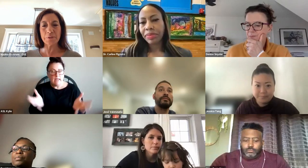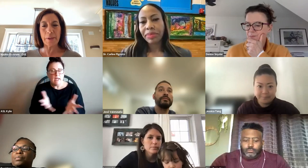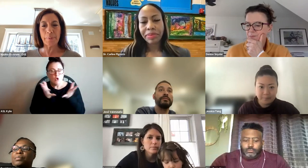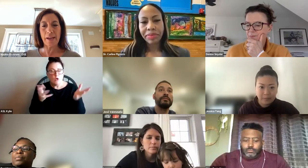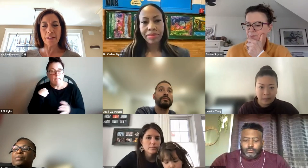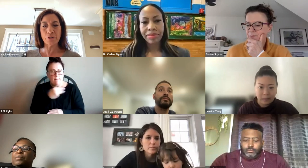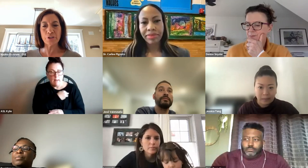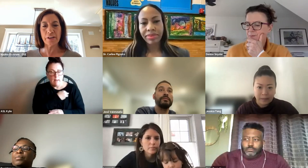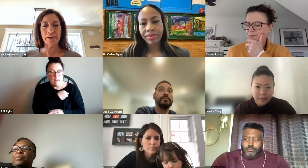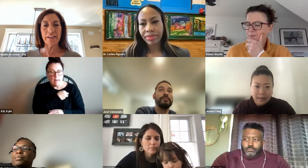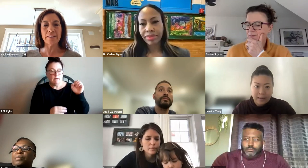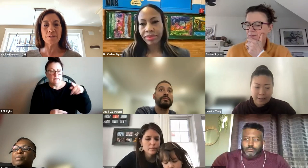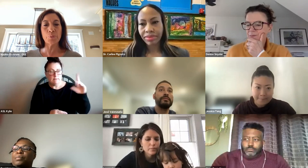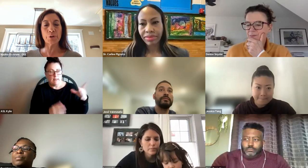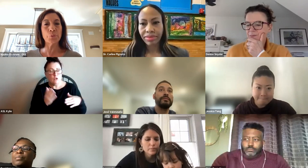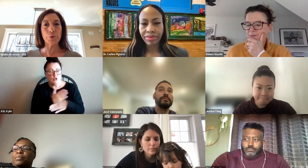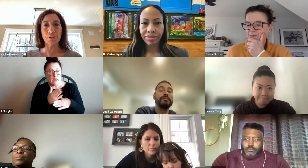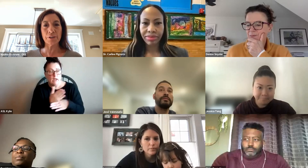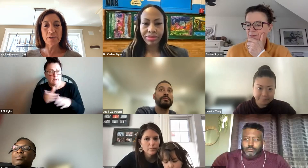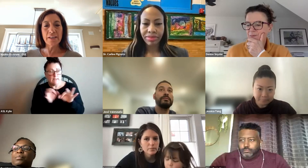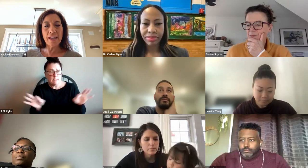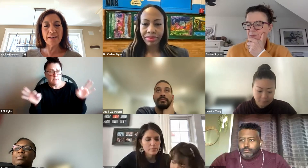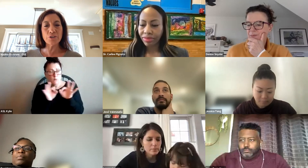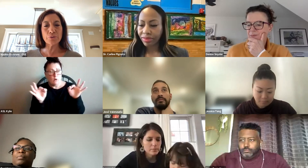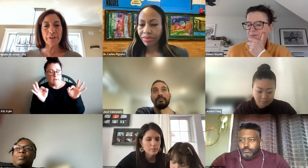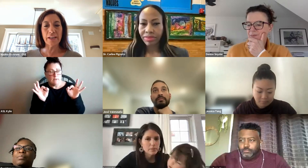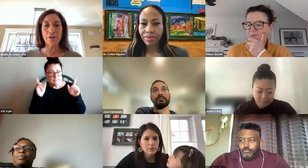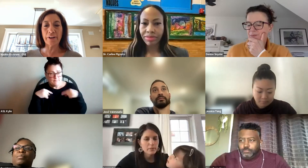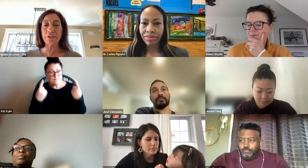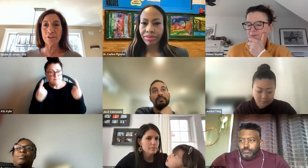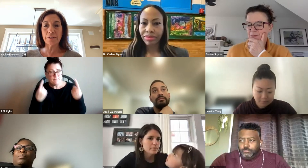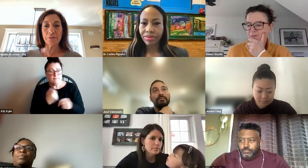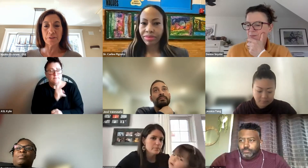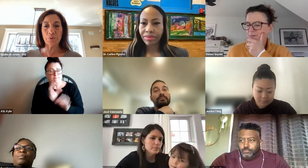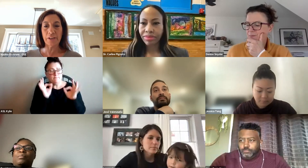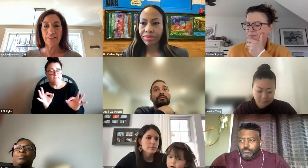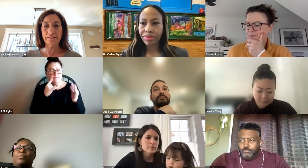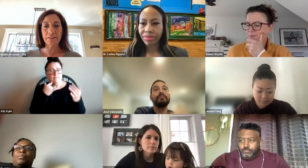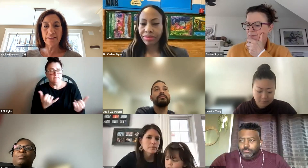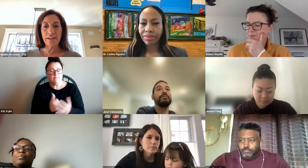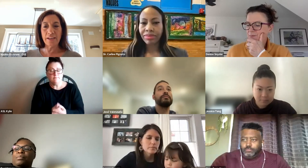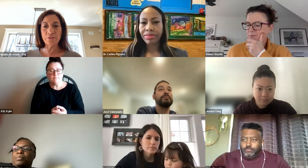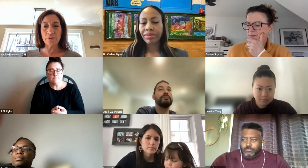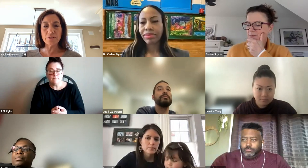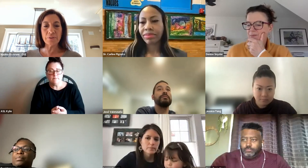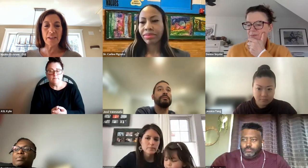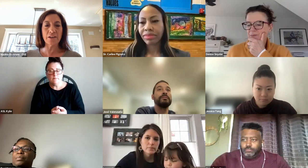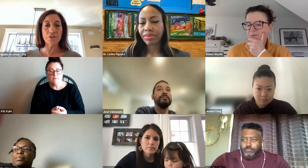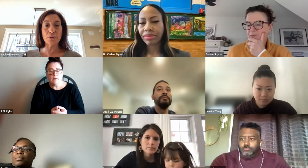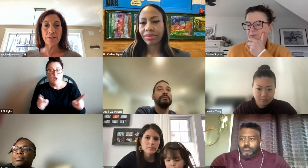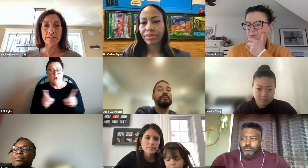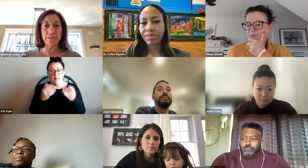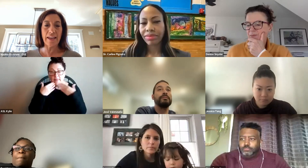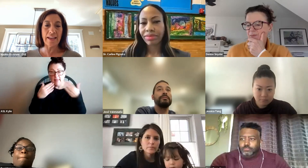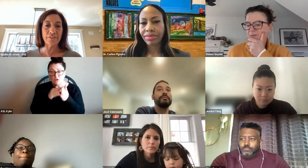members of SpedPAC for sharing in this important work and ensuring a great turnout this morning, and to also thank